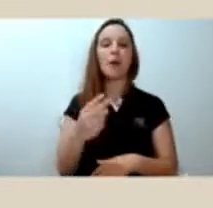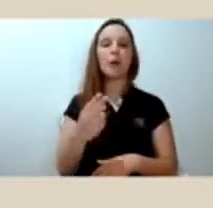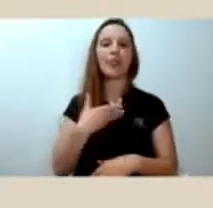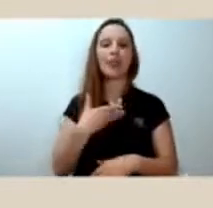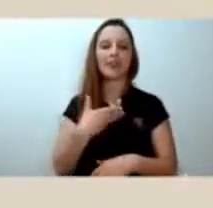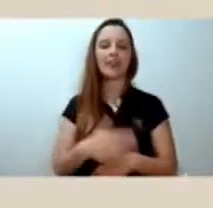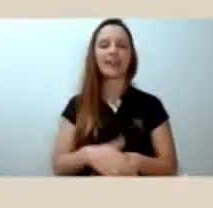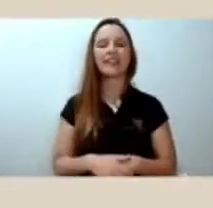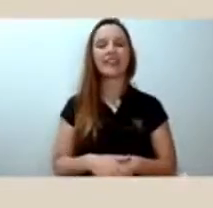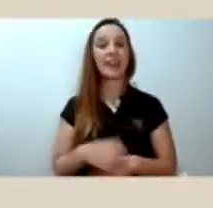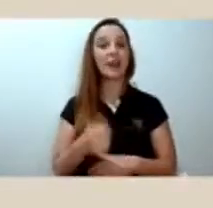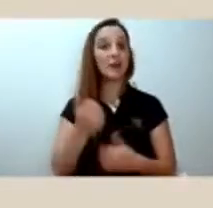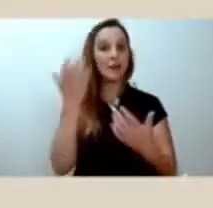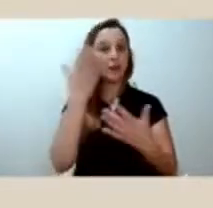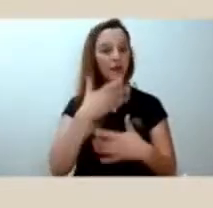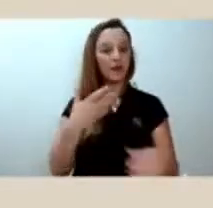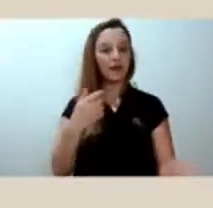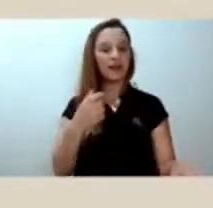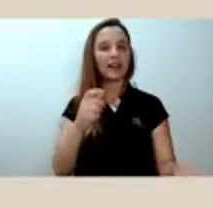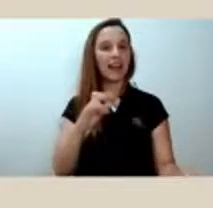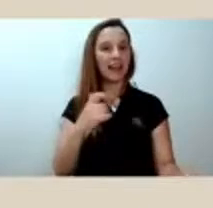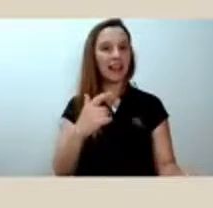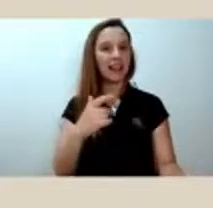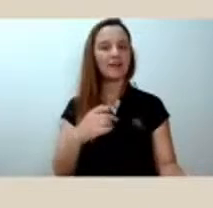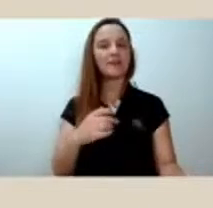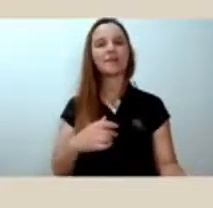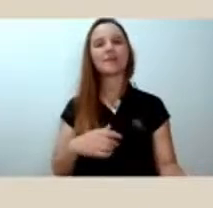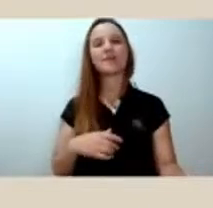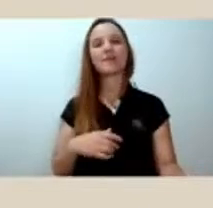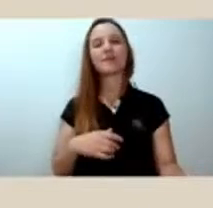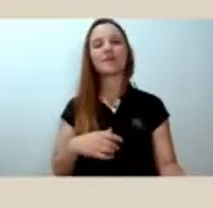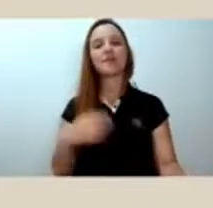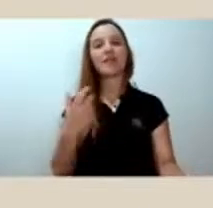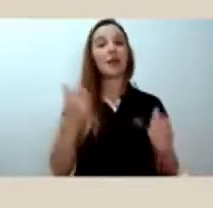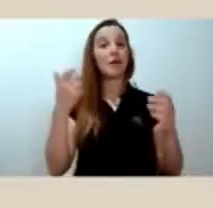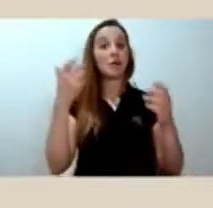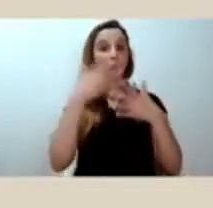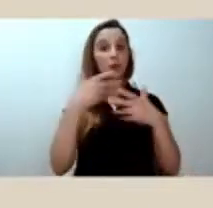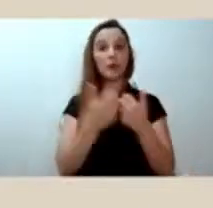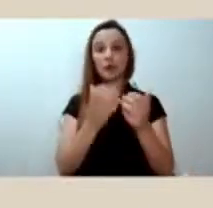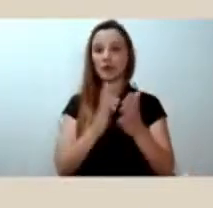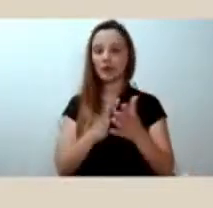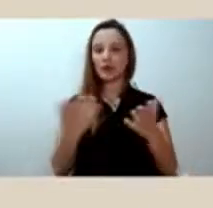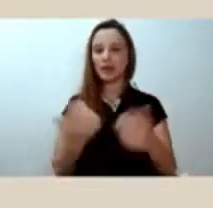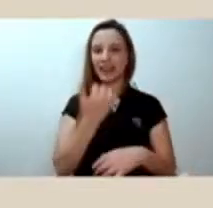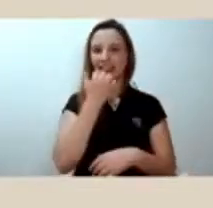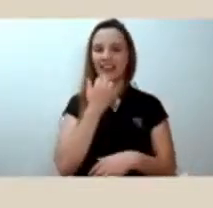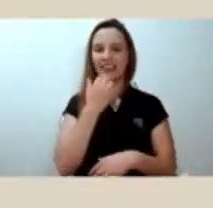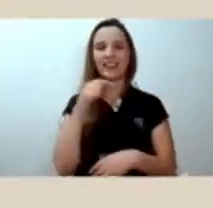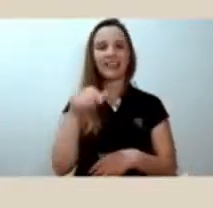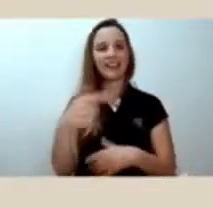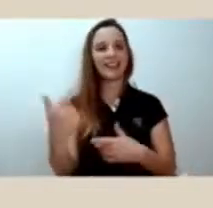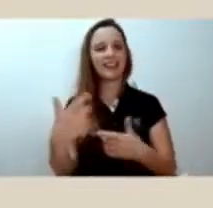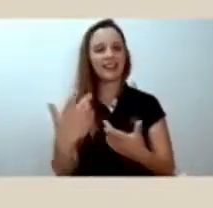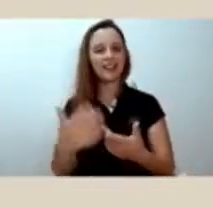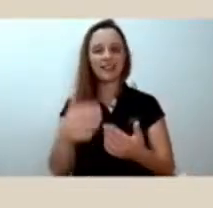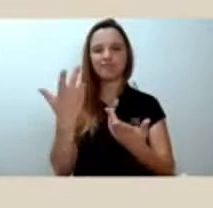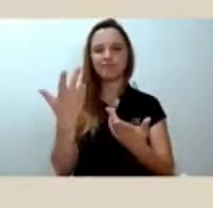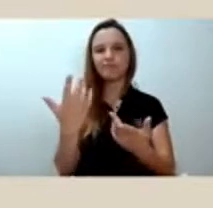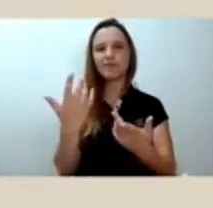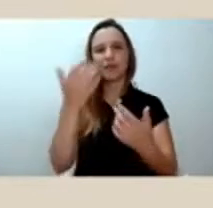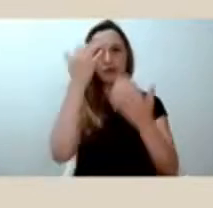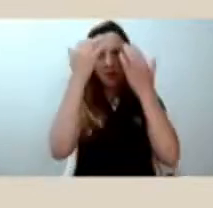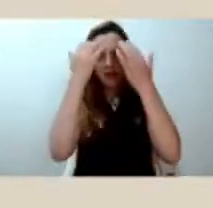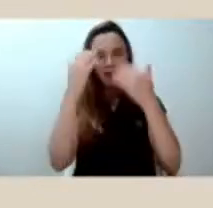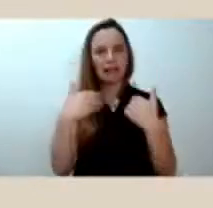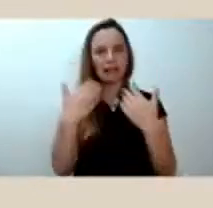Hello, everyone. It's a really great pleasure to be in an event which conveys such important messages. So I would